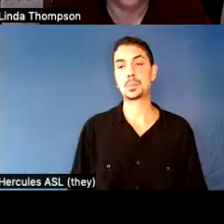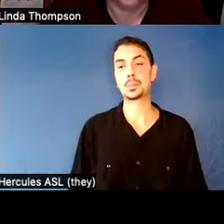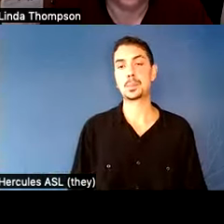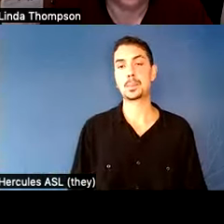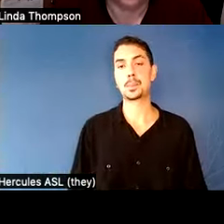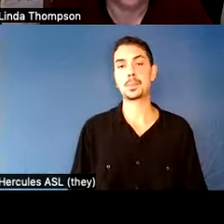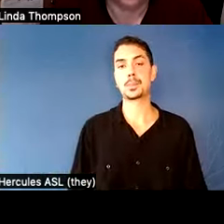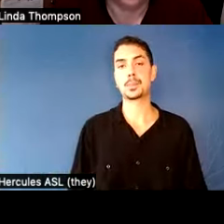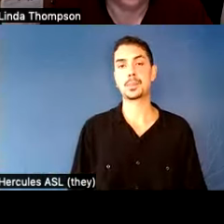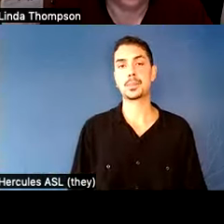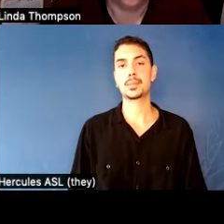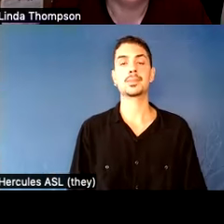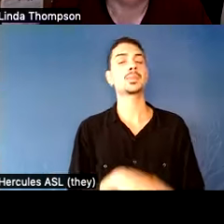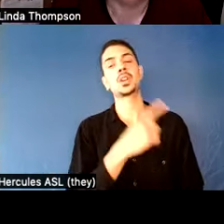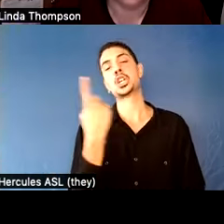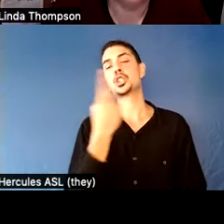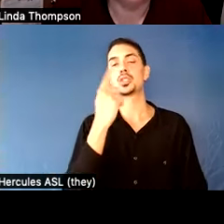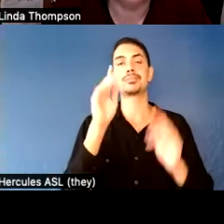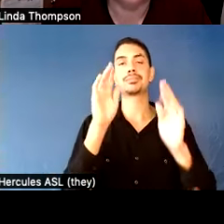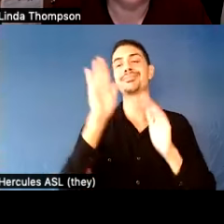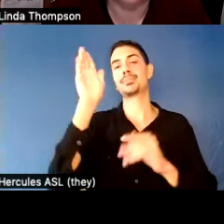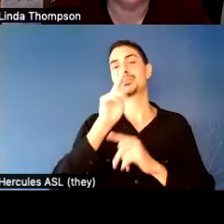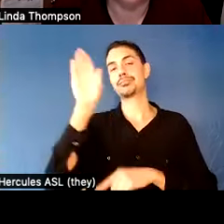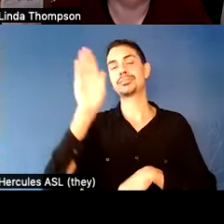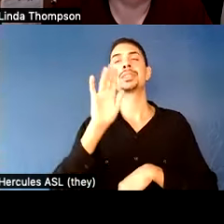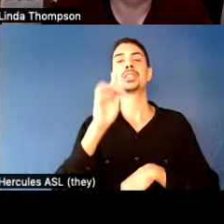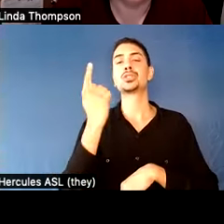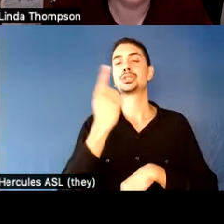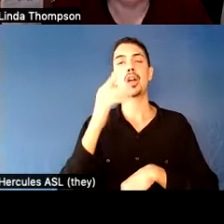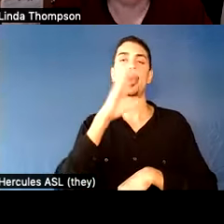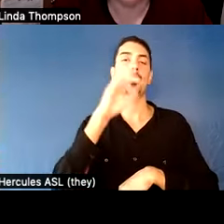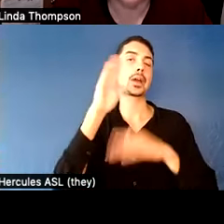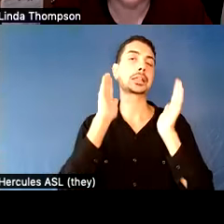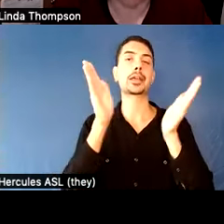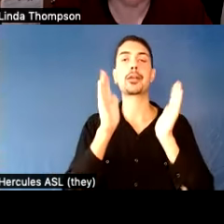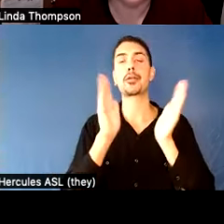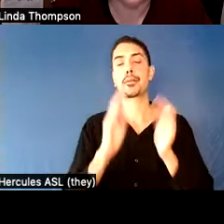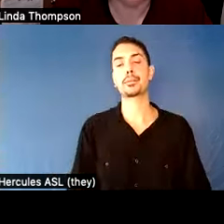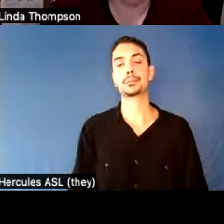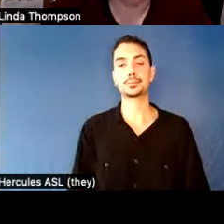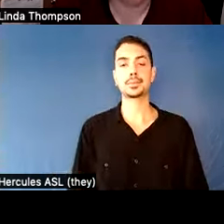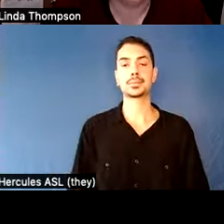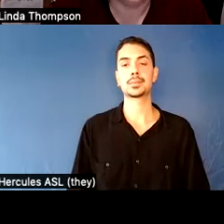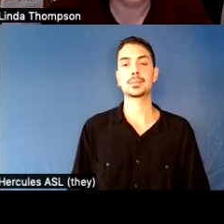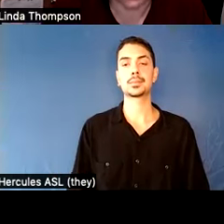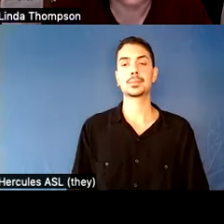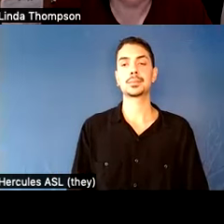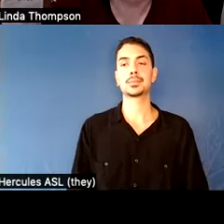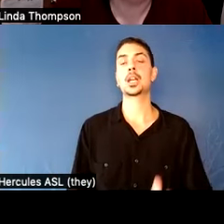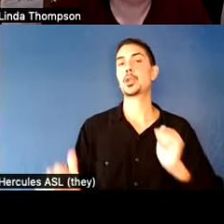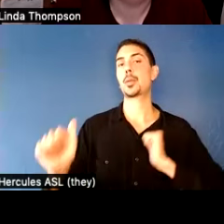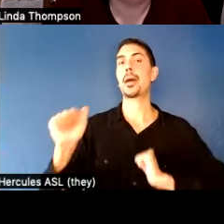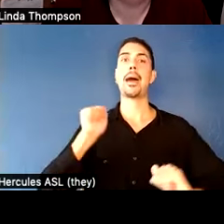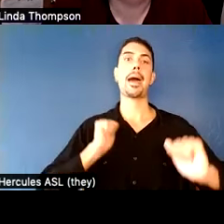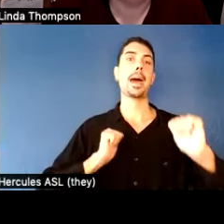Just looking for attention. Yep. Somebody just looking for attention. Dramatic.